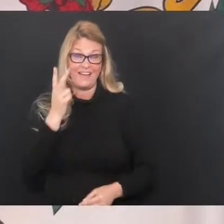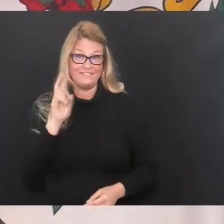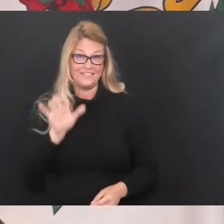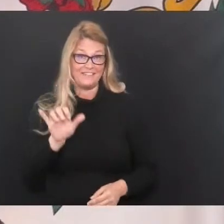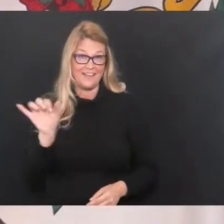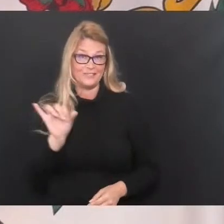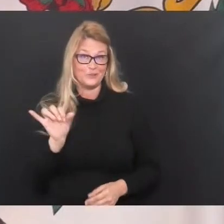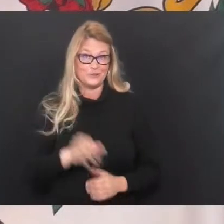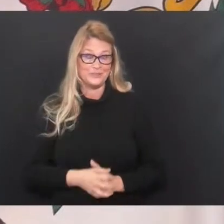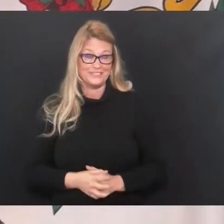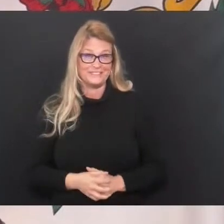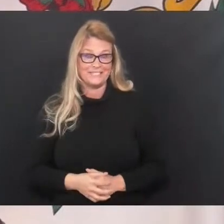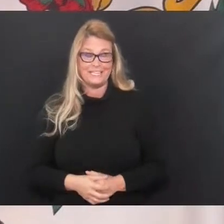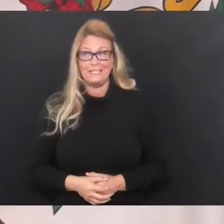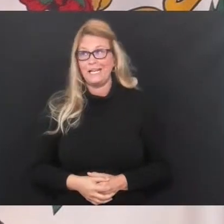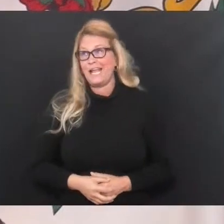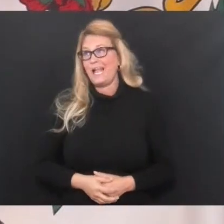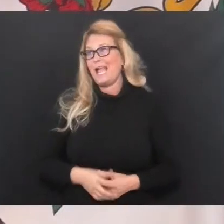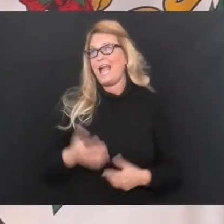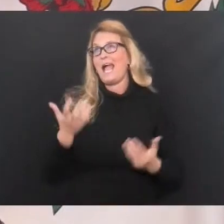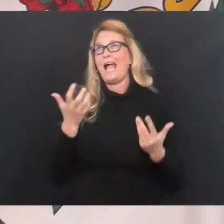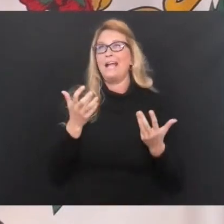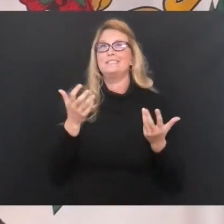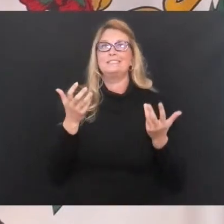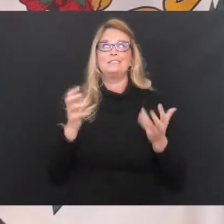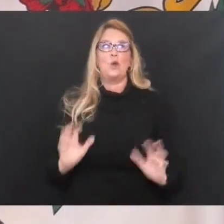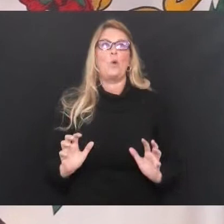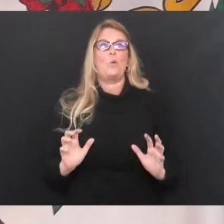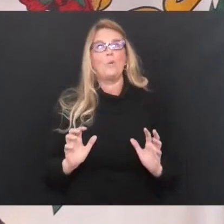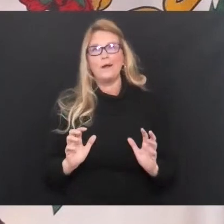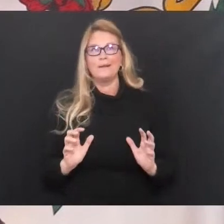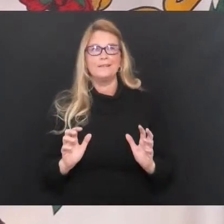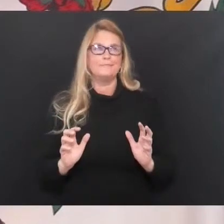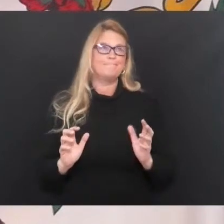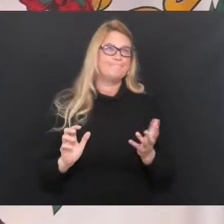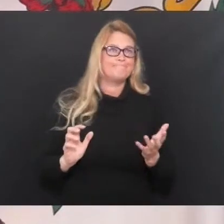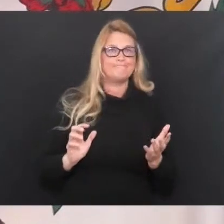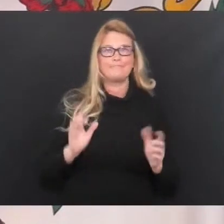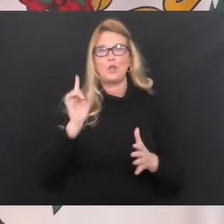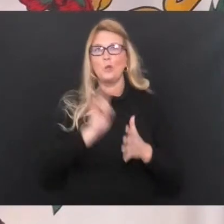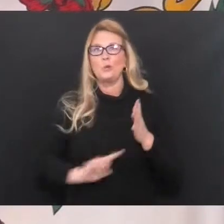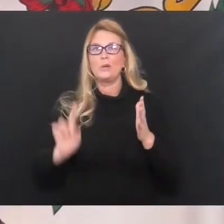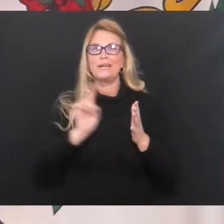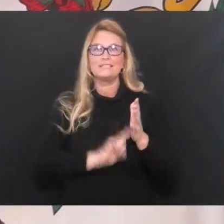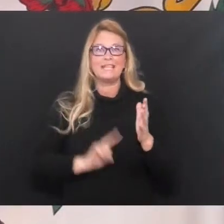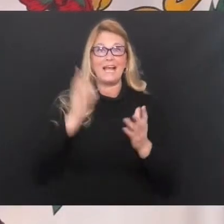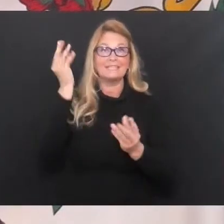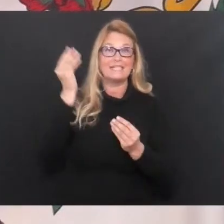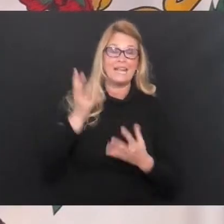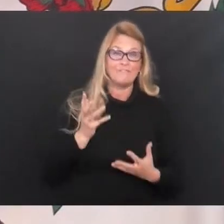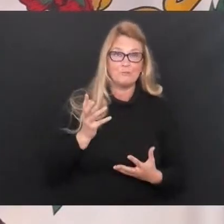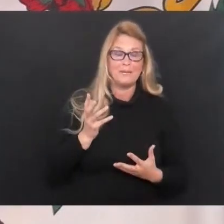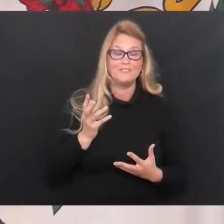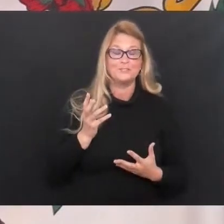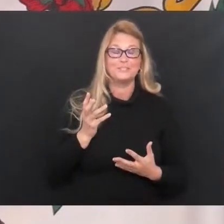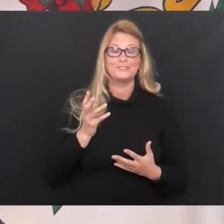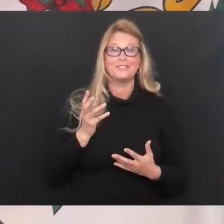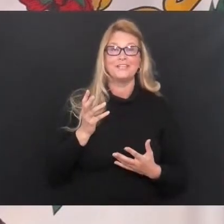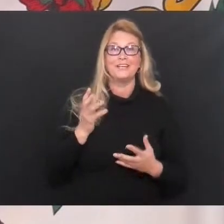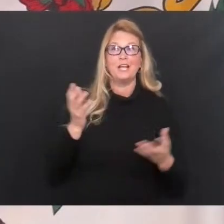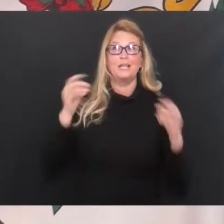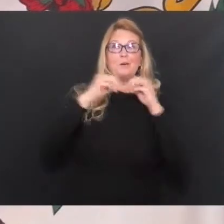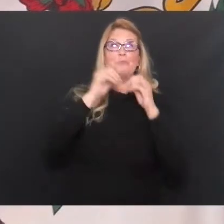no reason to disbelieve the data that of what people have come up with, and saying that there are more